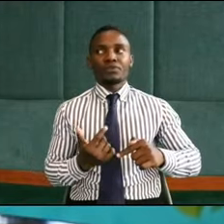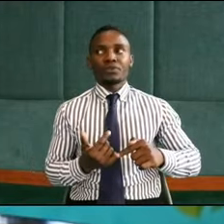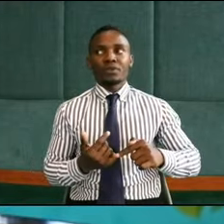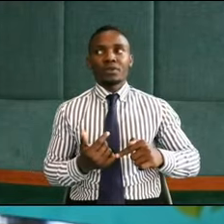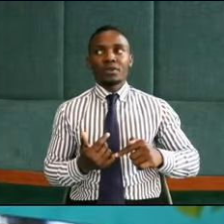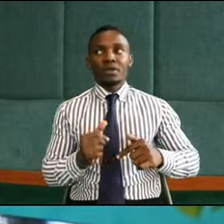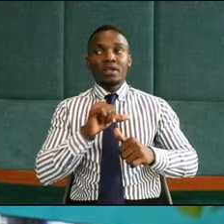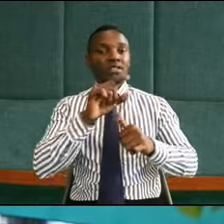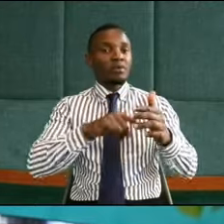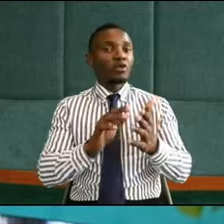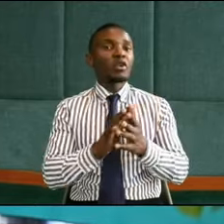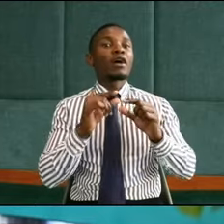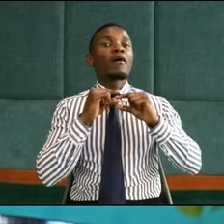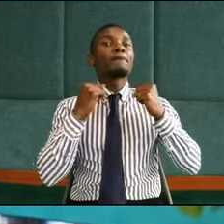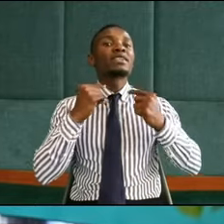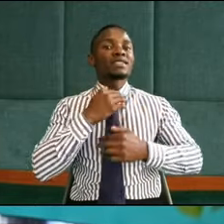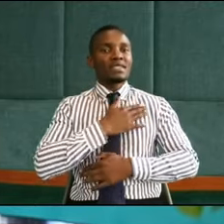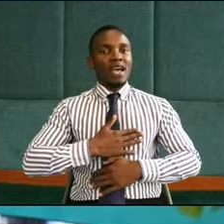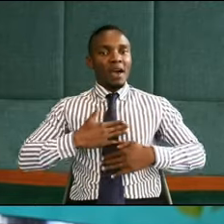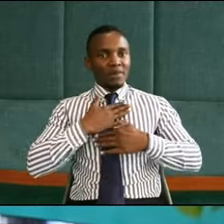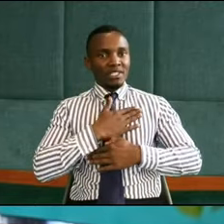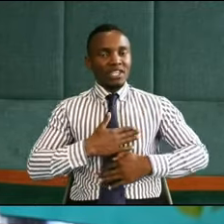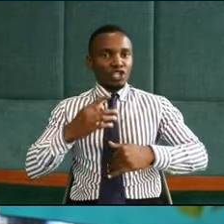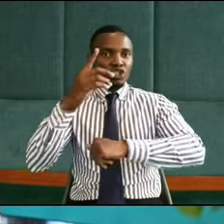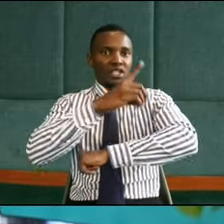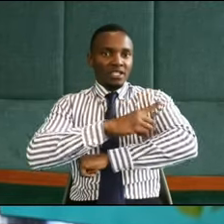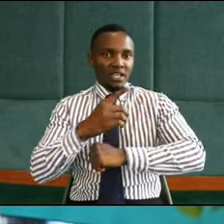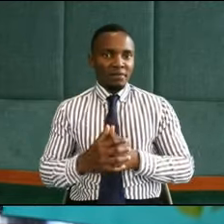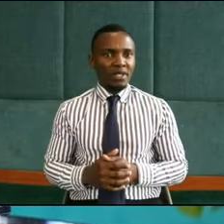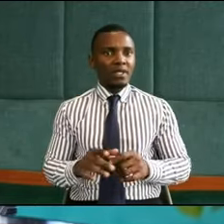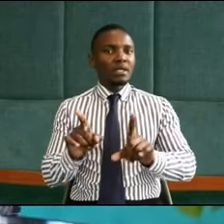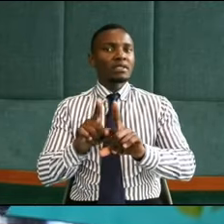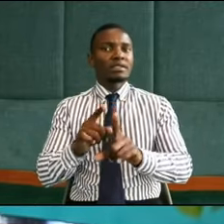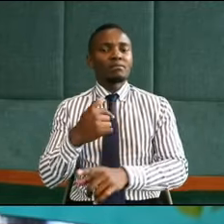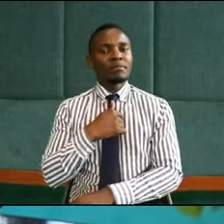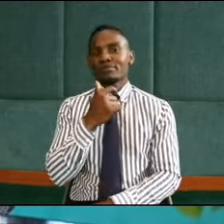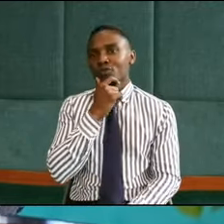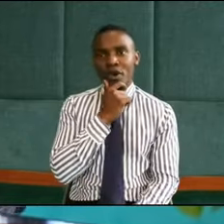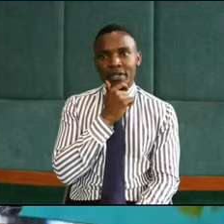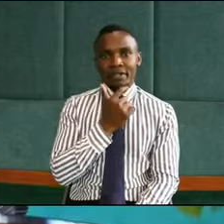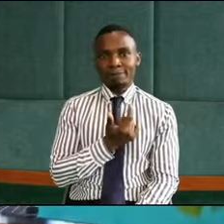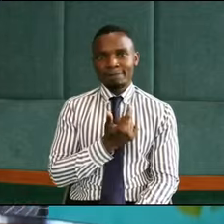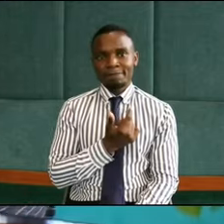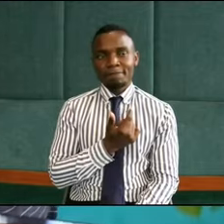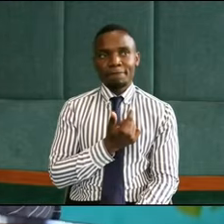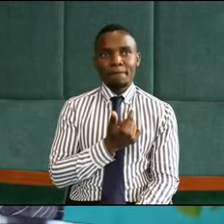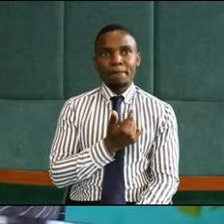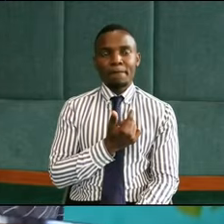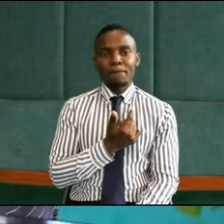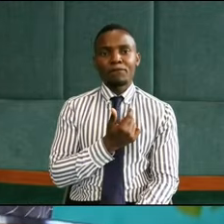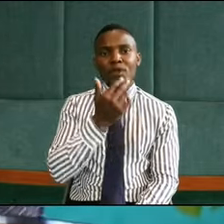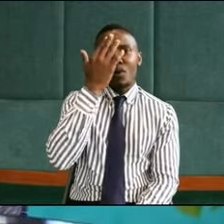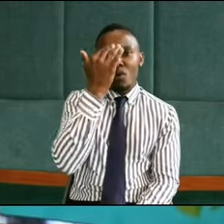it is the Pastor's Appreciation Day. And I was just wondering why